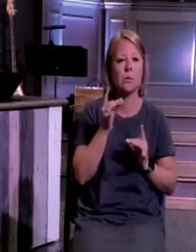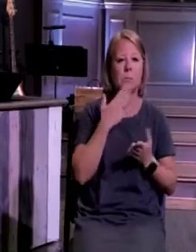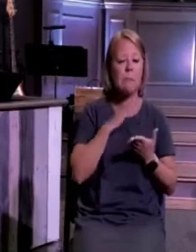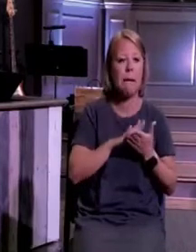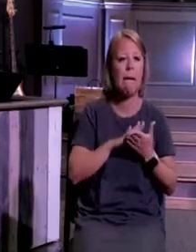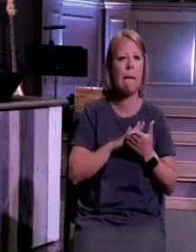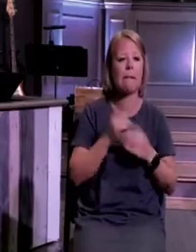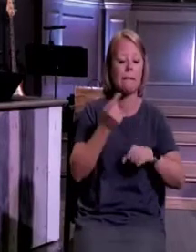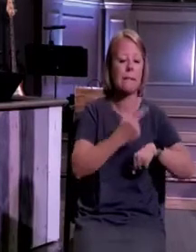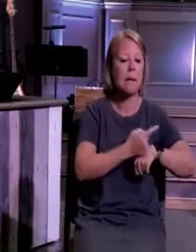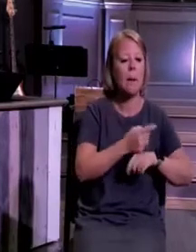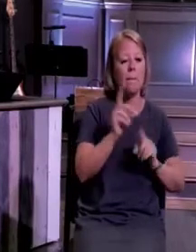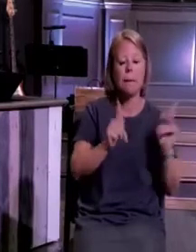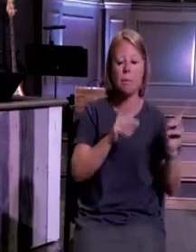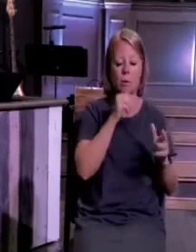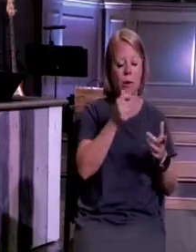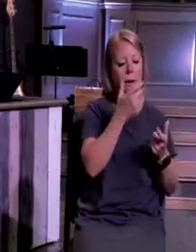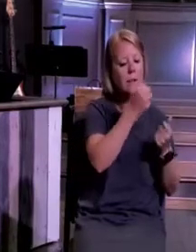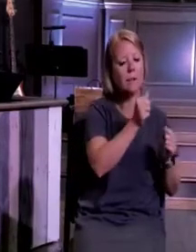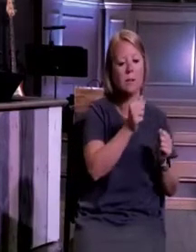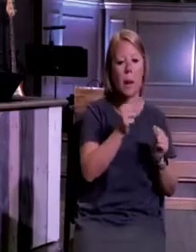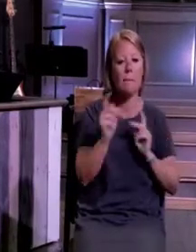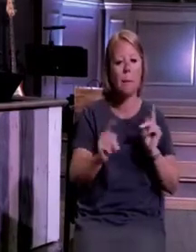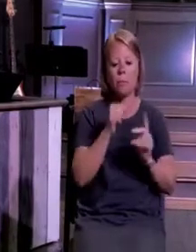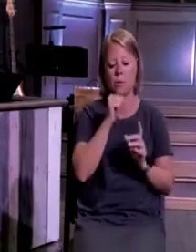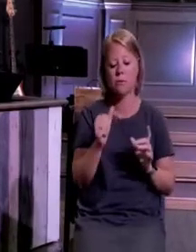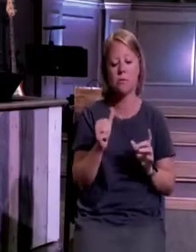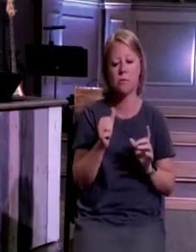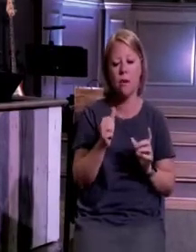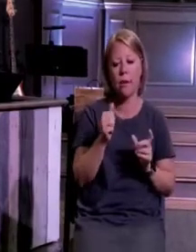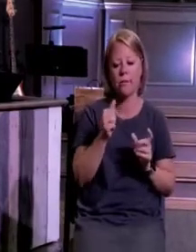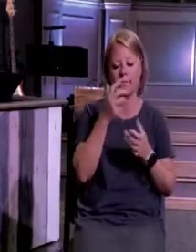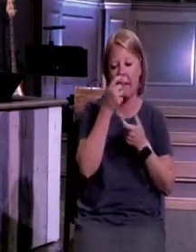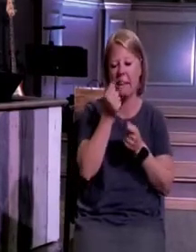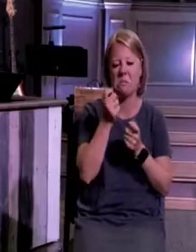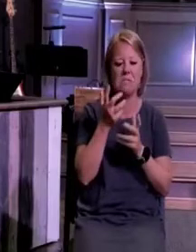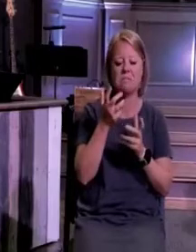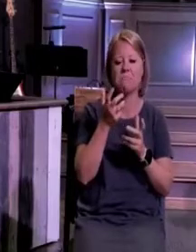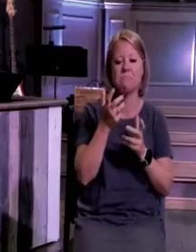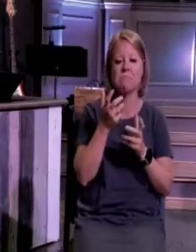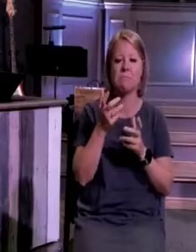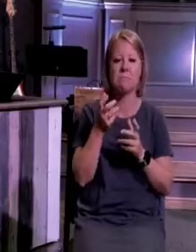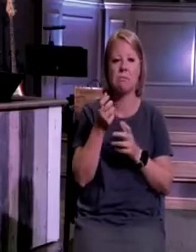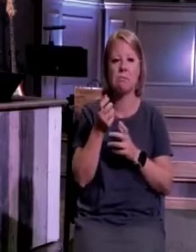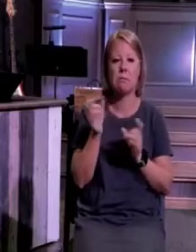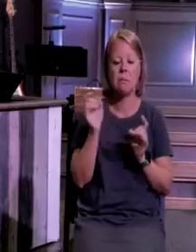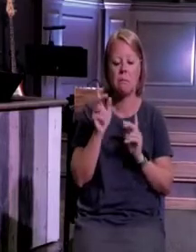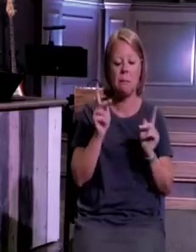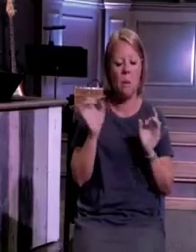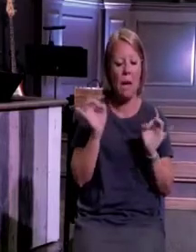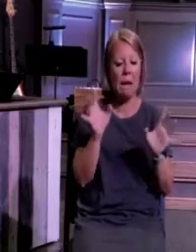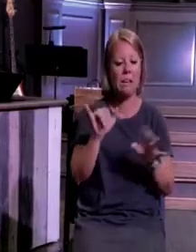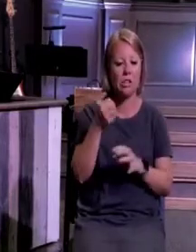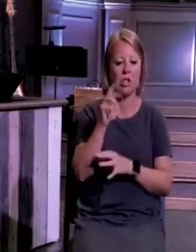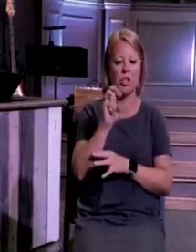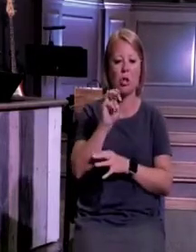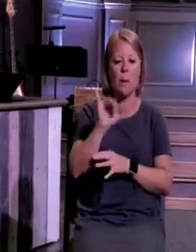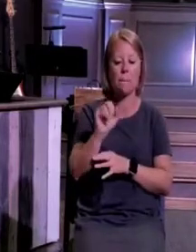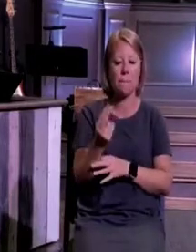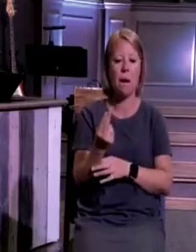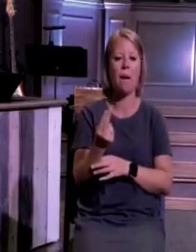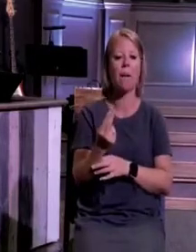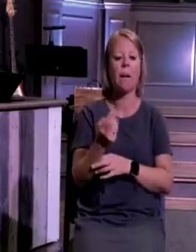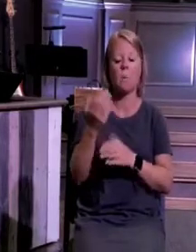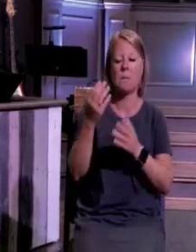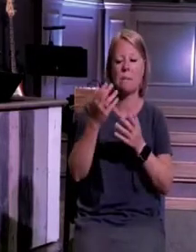People were not interested. Nobody would listen. People would hate him. He understood the burden that he had received from God. It was a